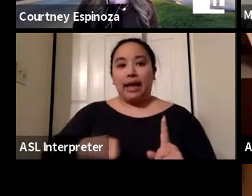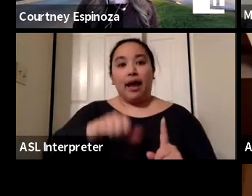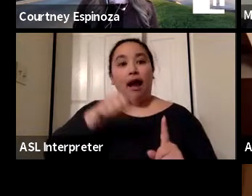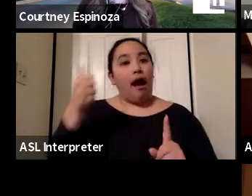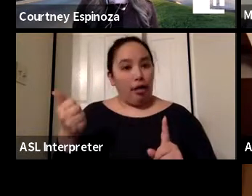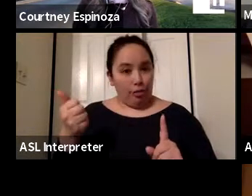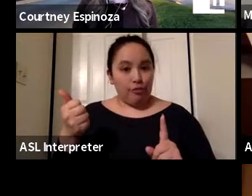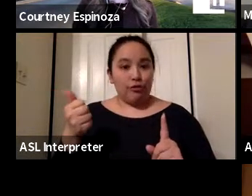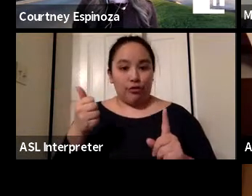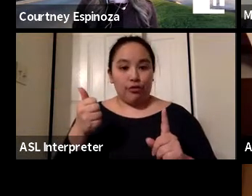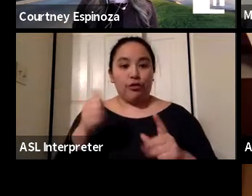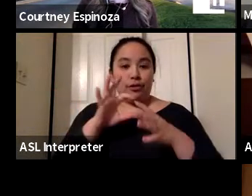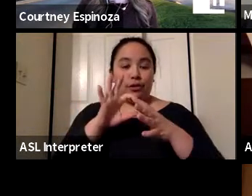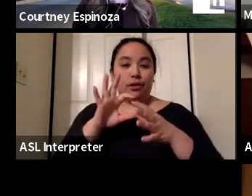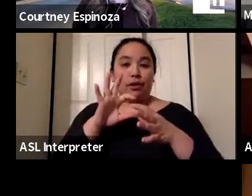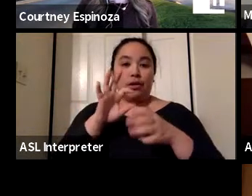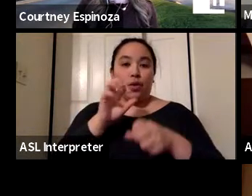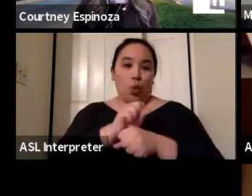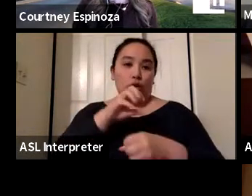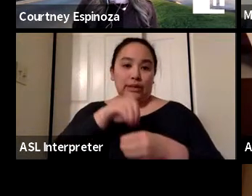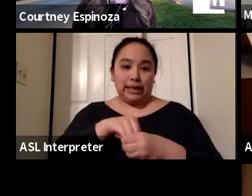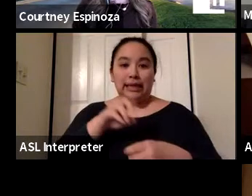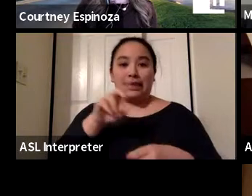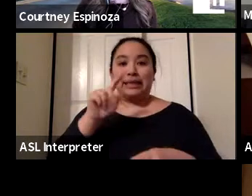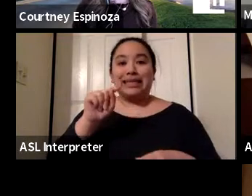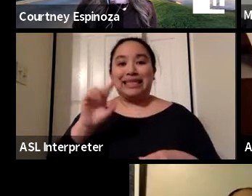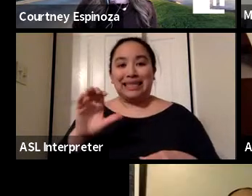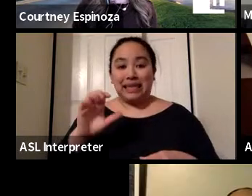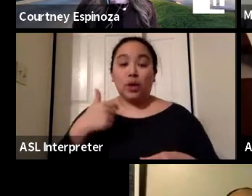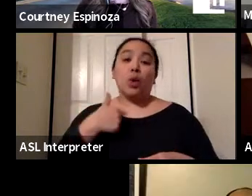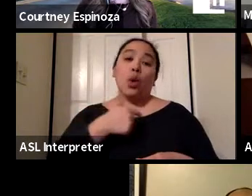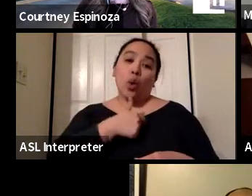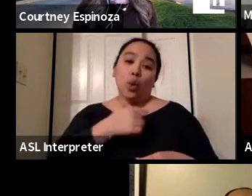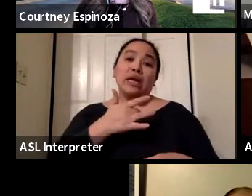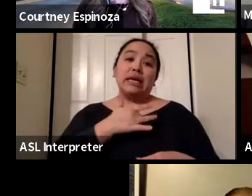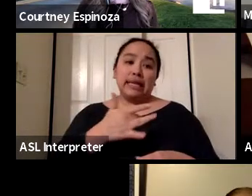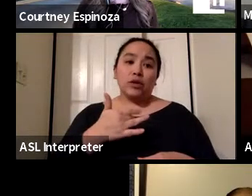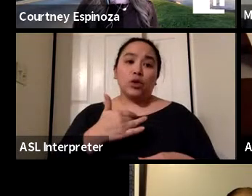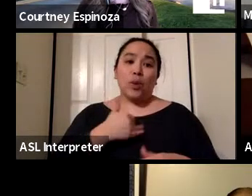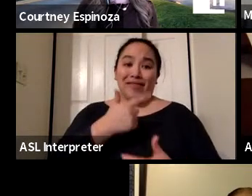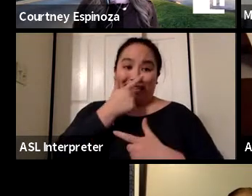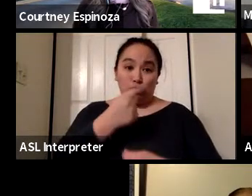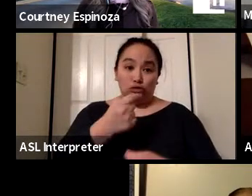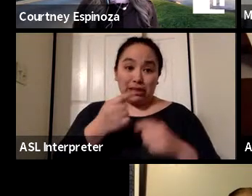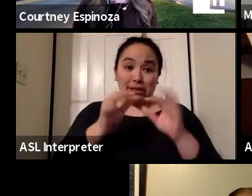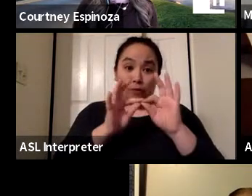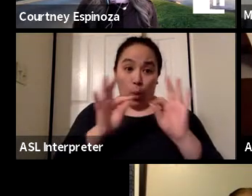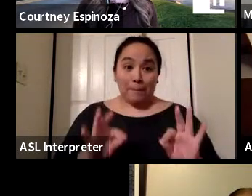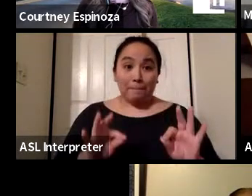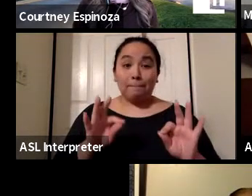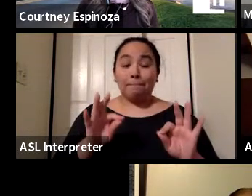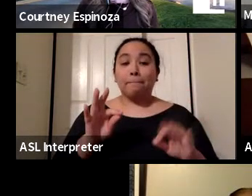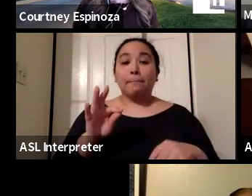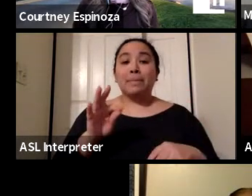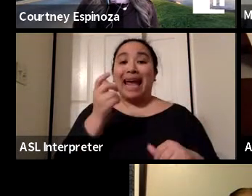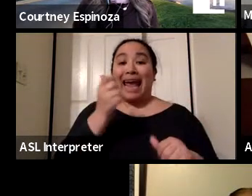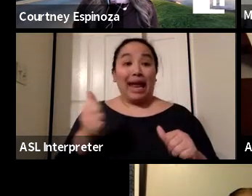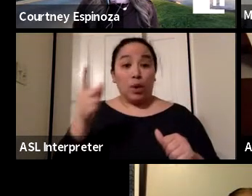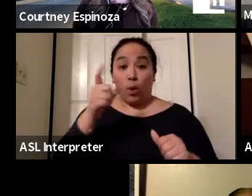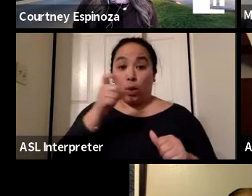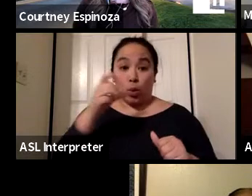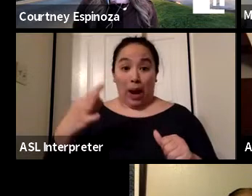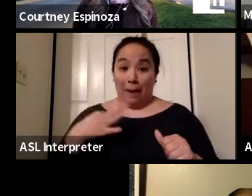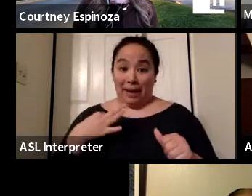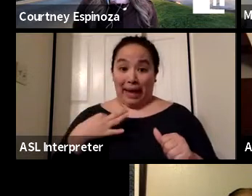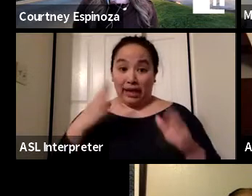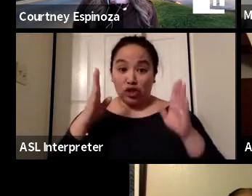into TCC. And the process is typically we have an interest list that's formed, so everybody within the application